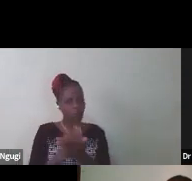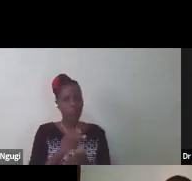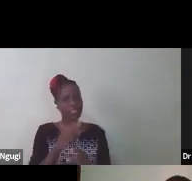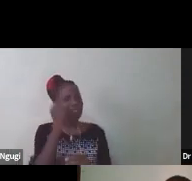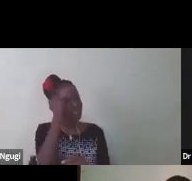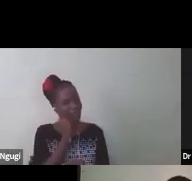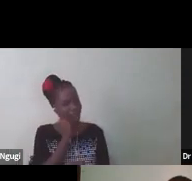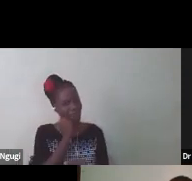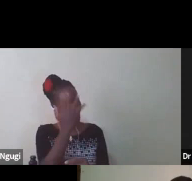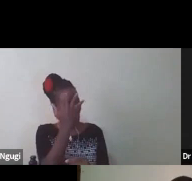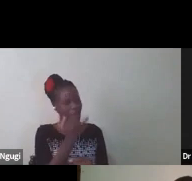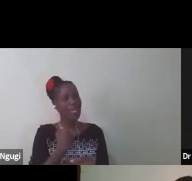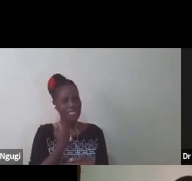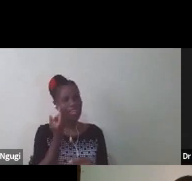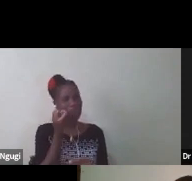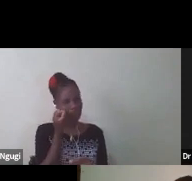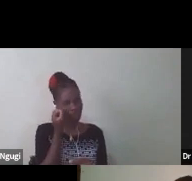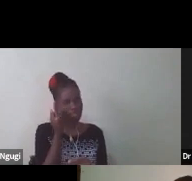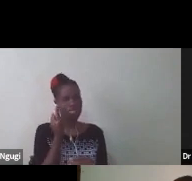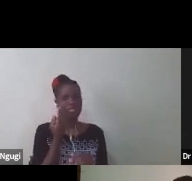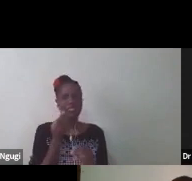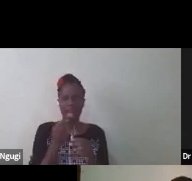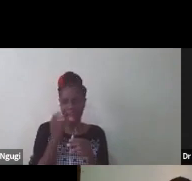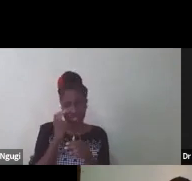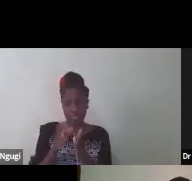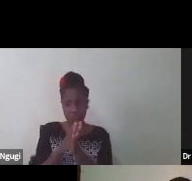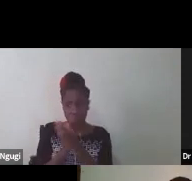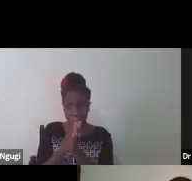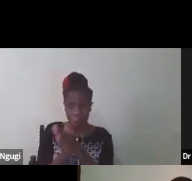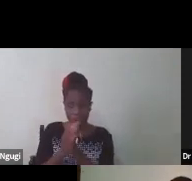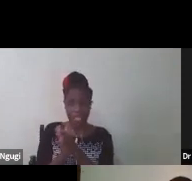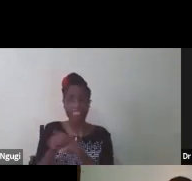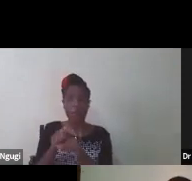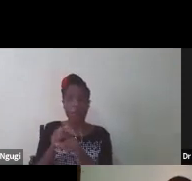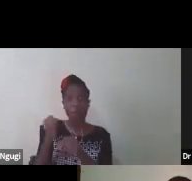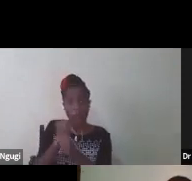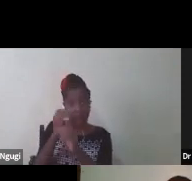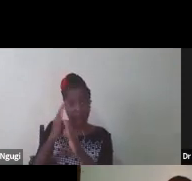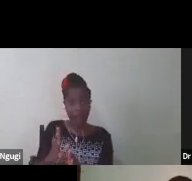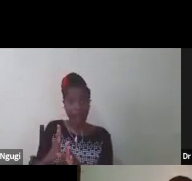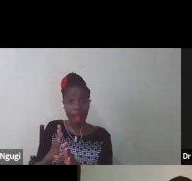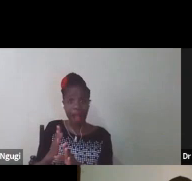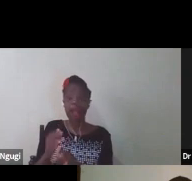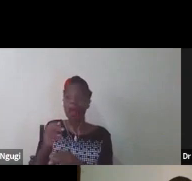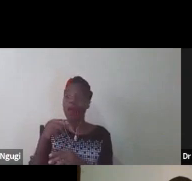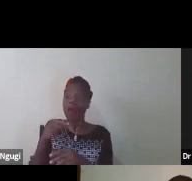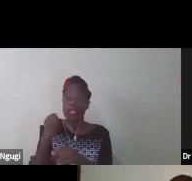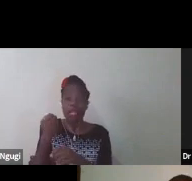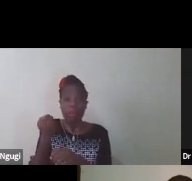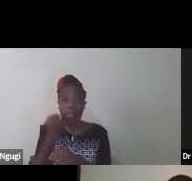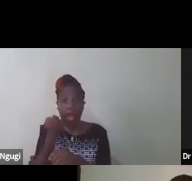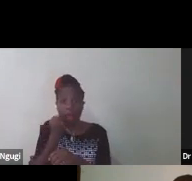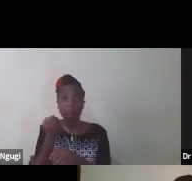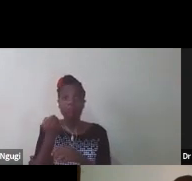had stories of even the people who are working in the front lines being affected by the stigma when people see this, and they're